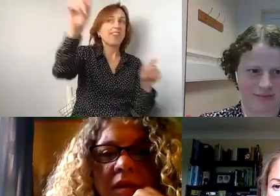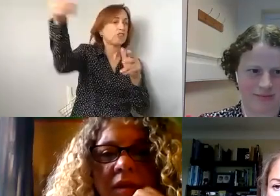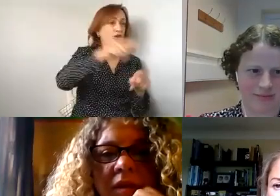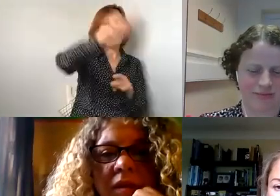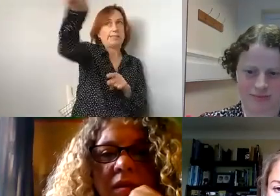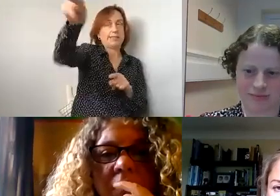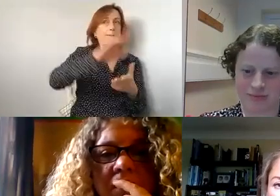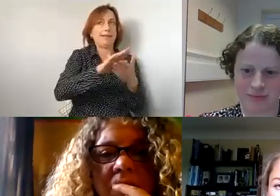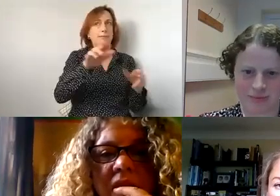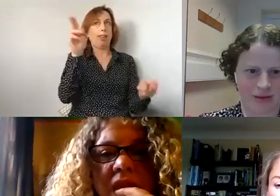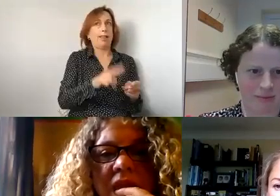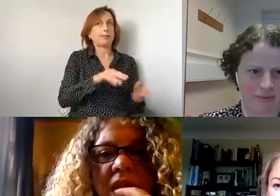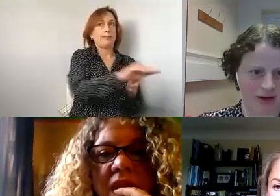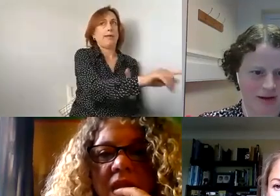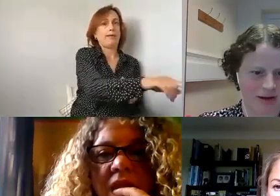holistic approach.